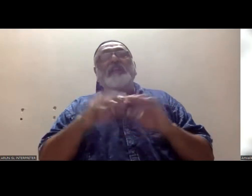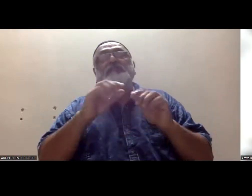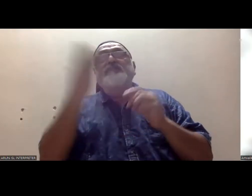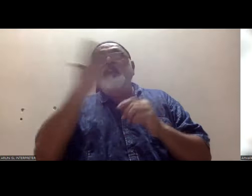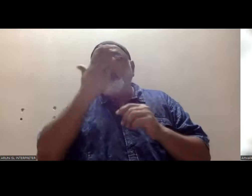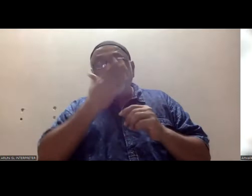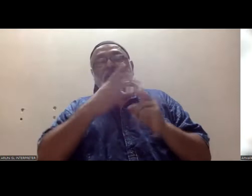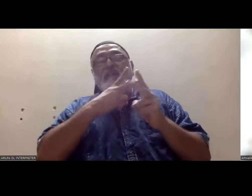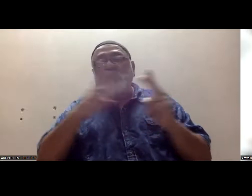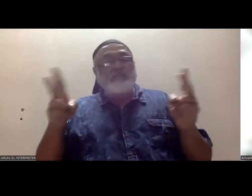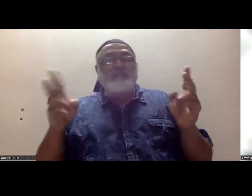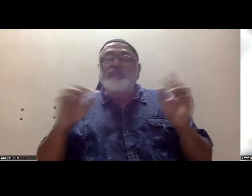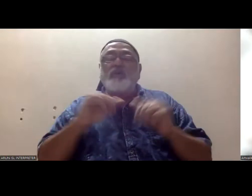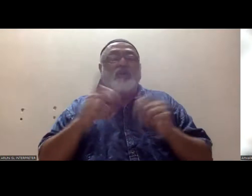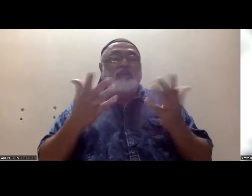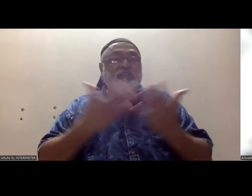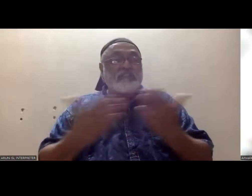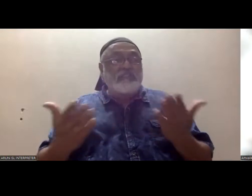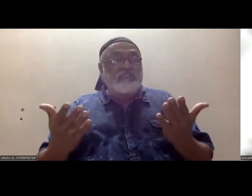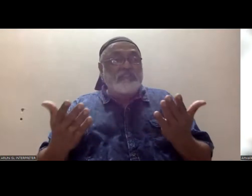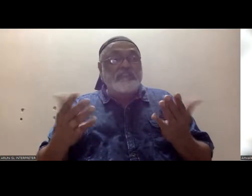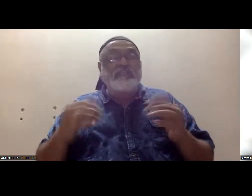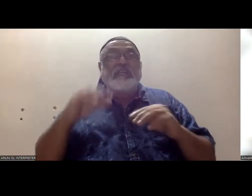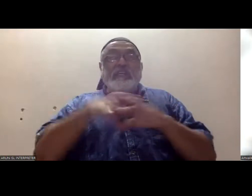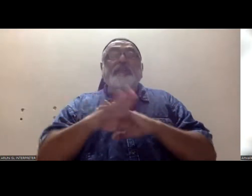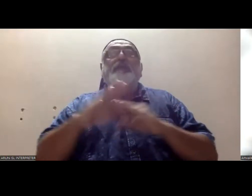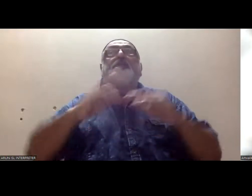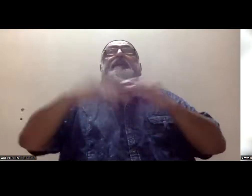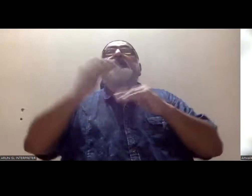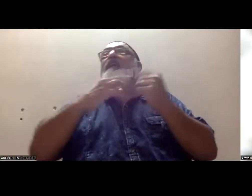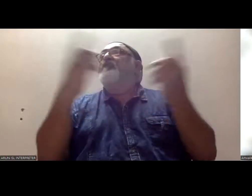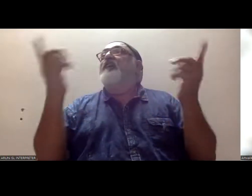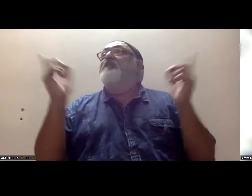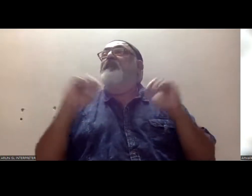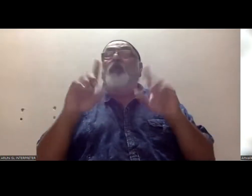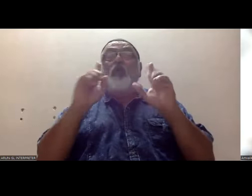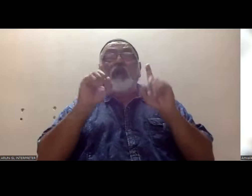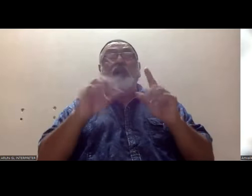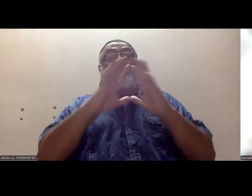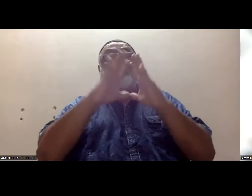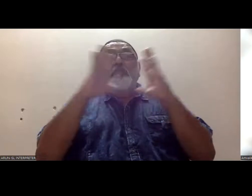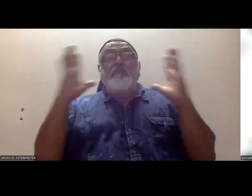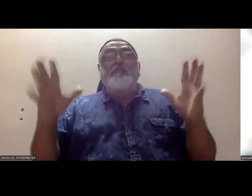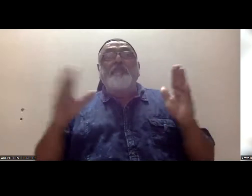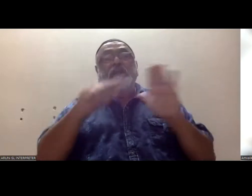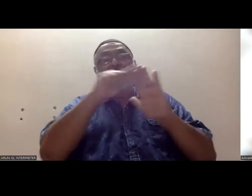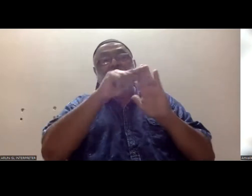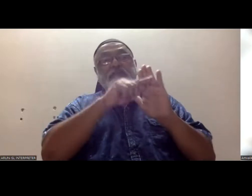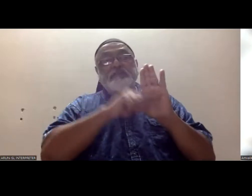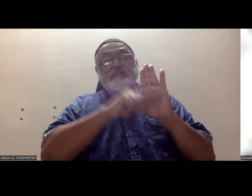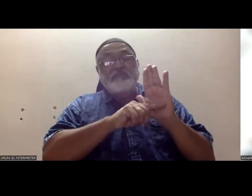okay? All of these things will come under built environment. So we have one major guideline for that, which is called the harmonized